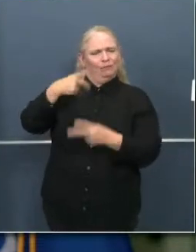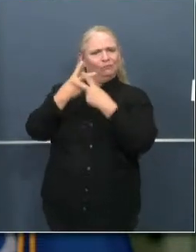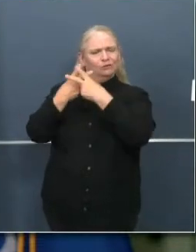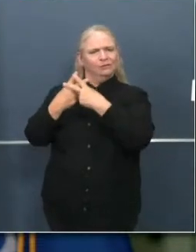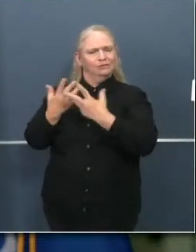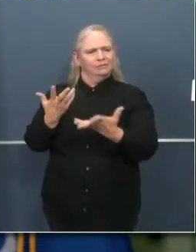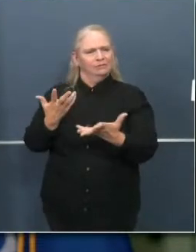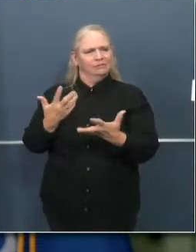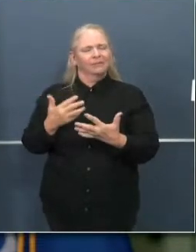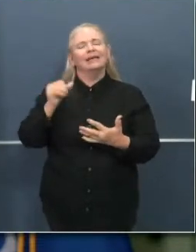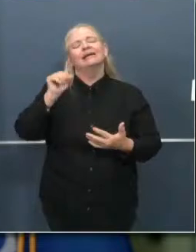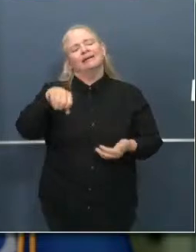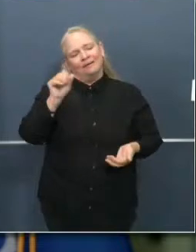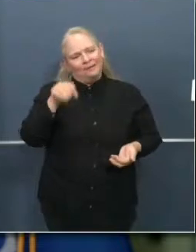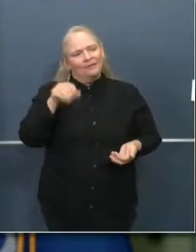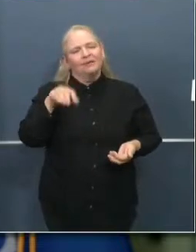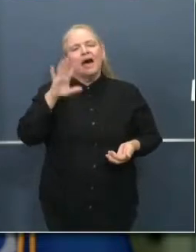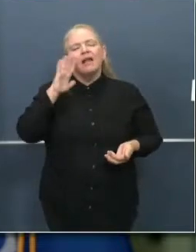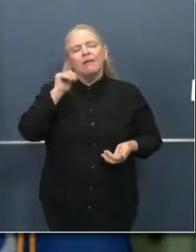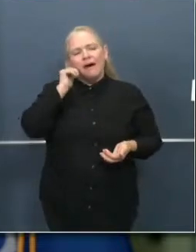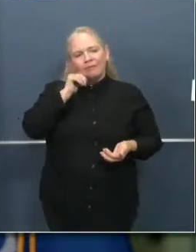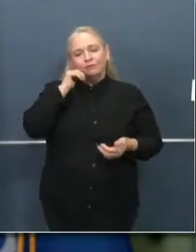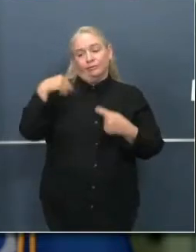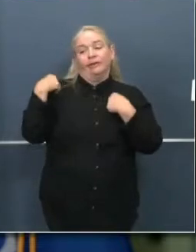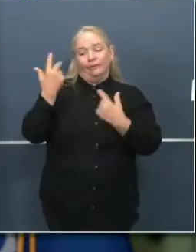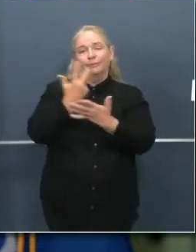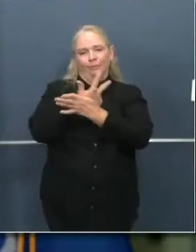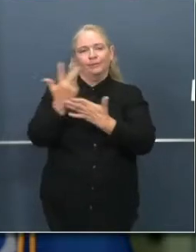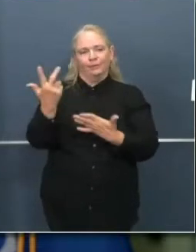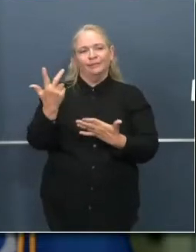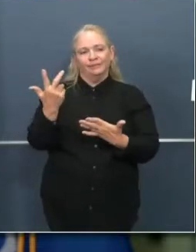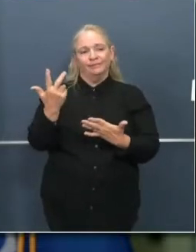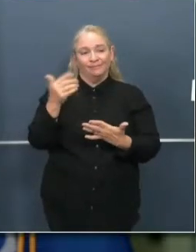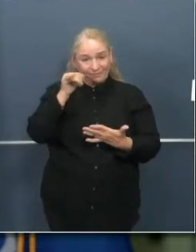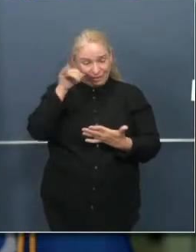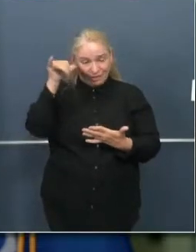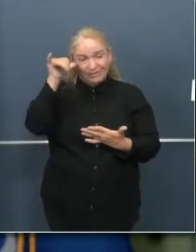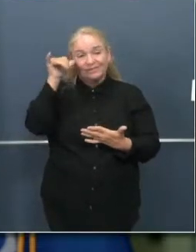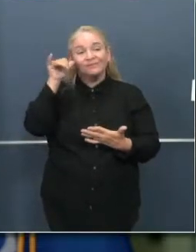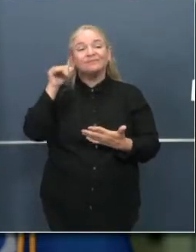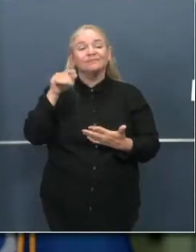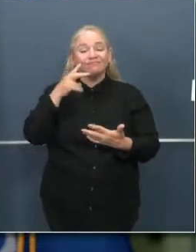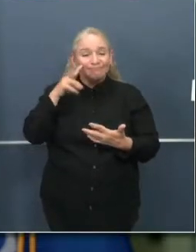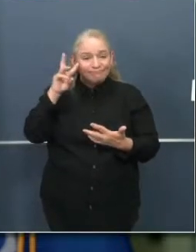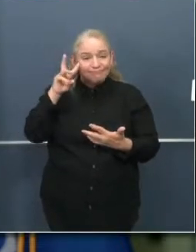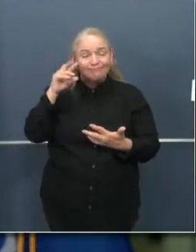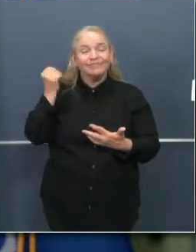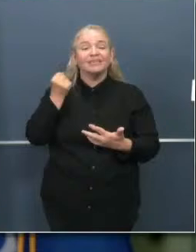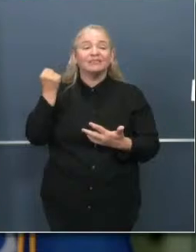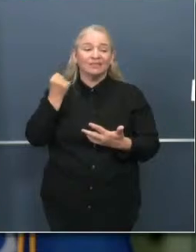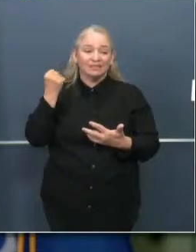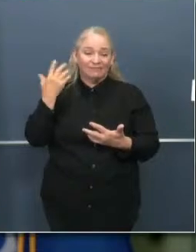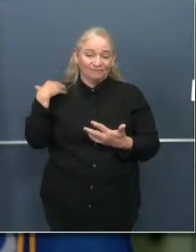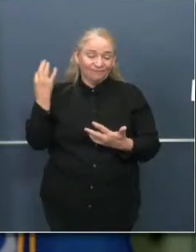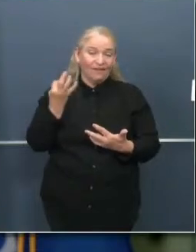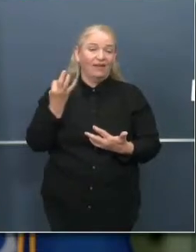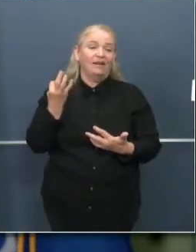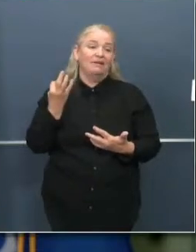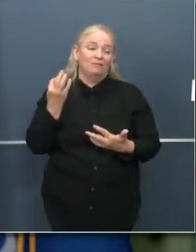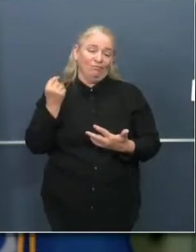Friday, Thursday, there's no break, there's no holidays. It's a top priority for our administration. We currently